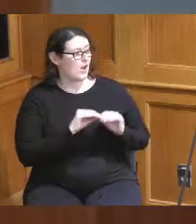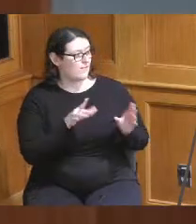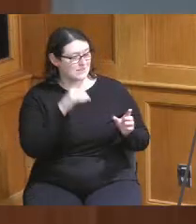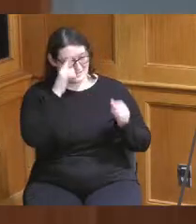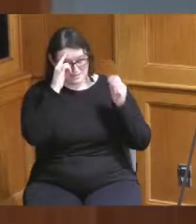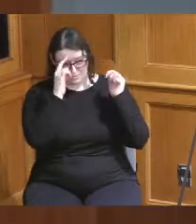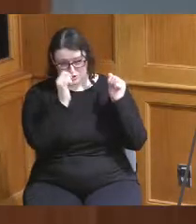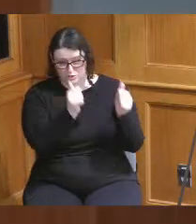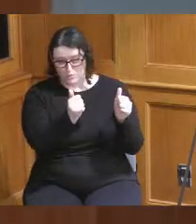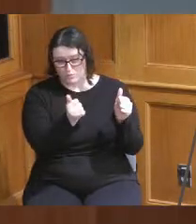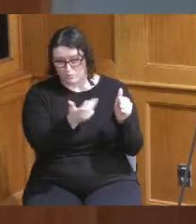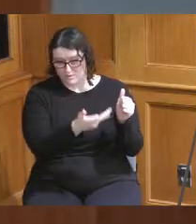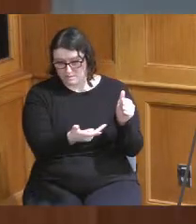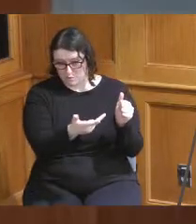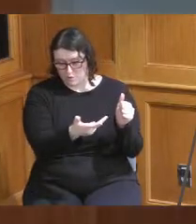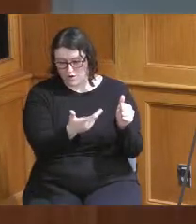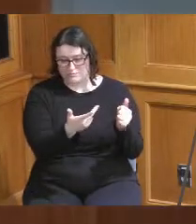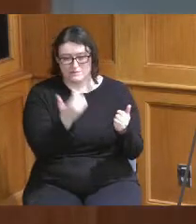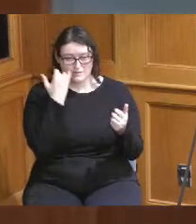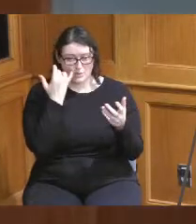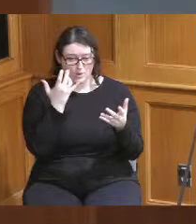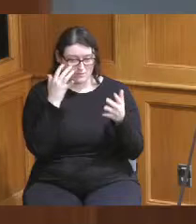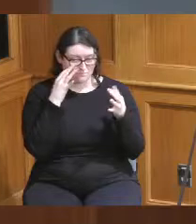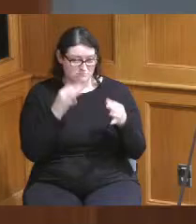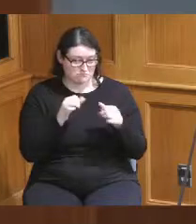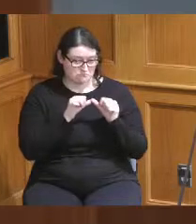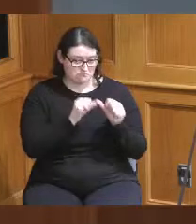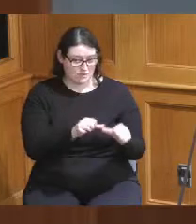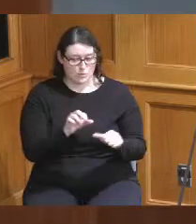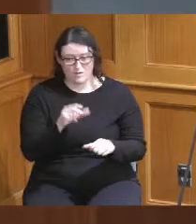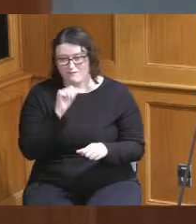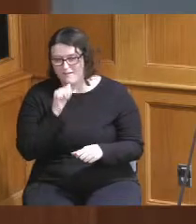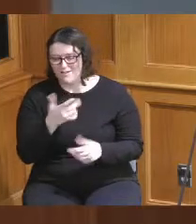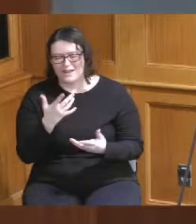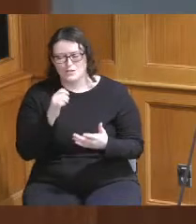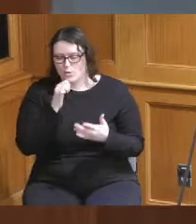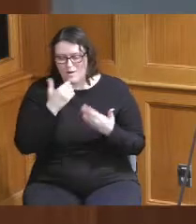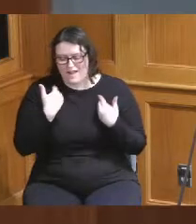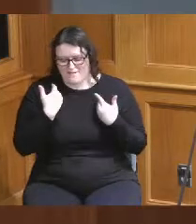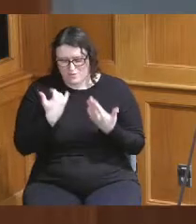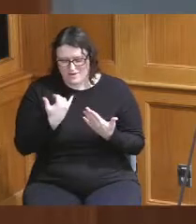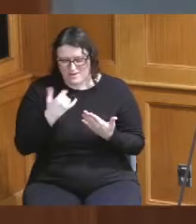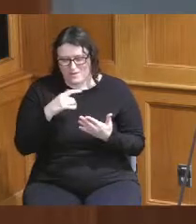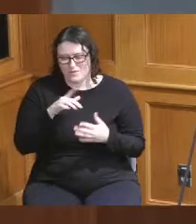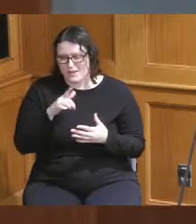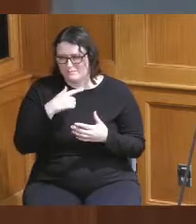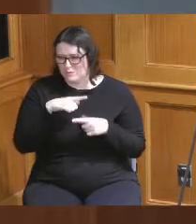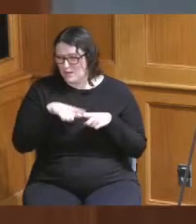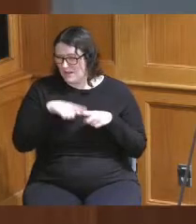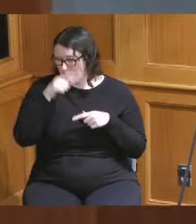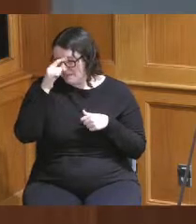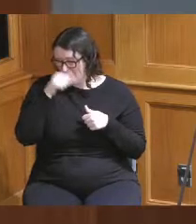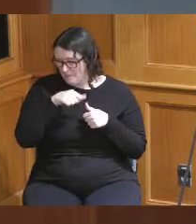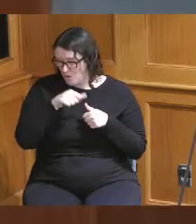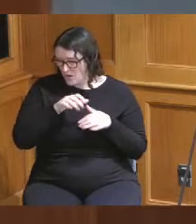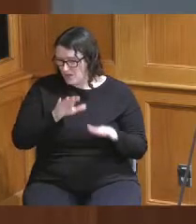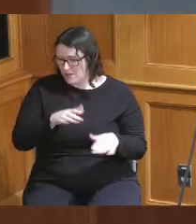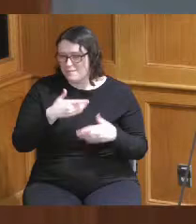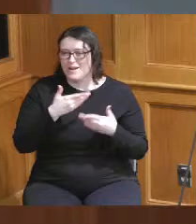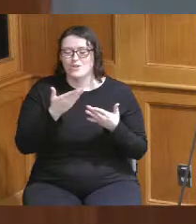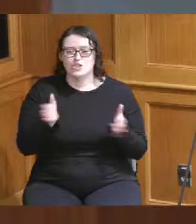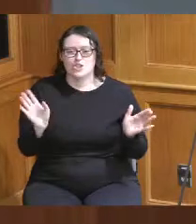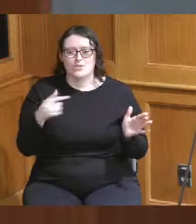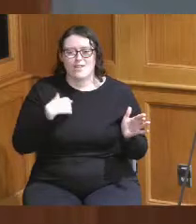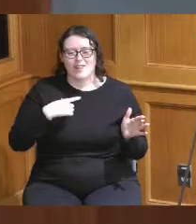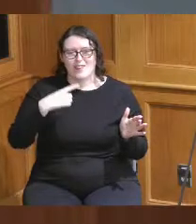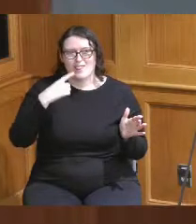or not to move forward. But what I will say about I apologize, I don't have it in front of me right now, so I'm going a little bit from memory. But in general, I